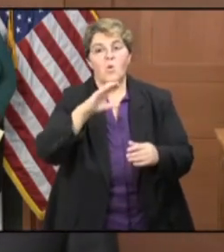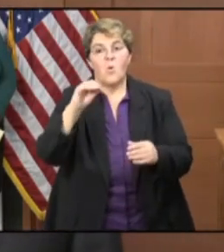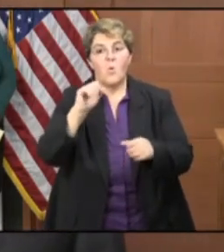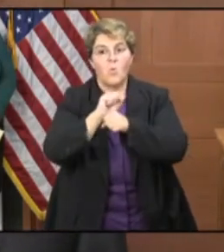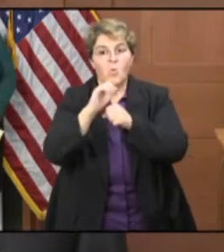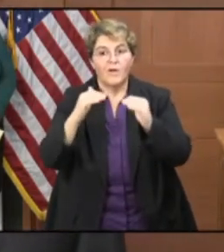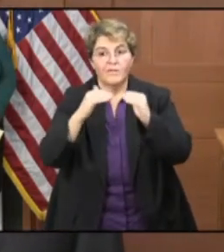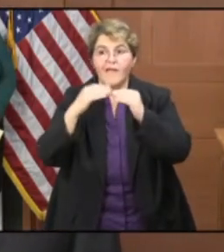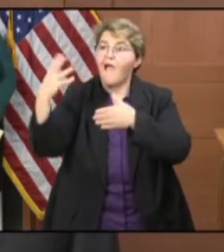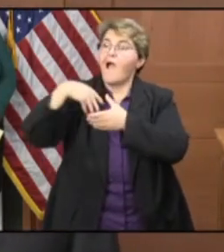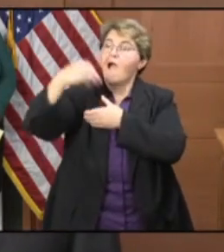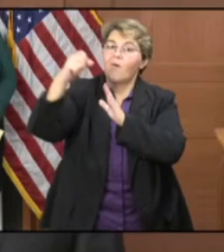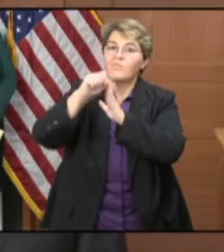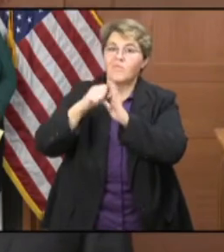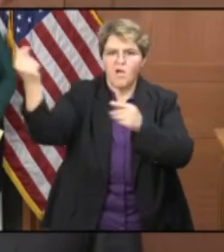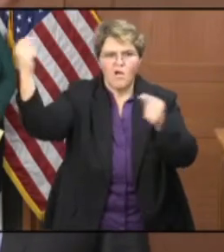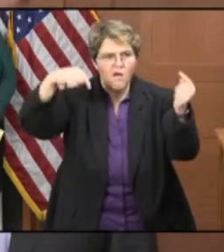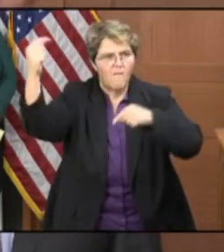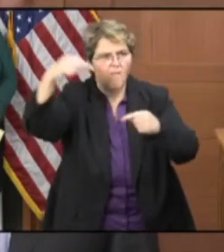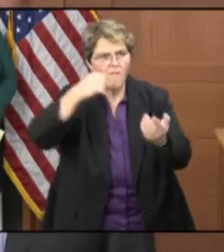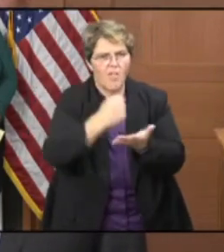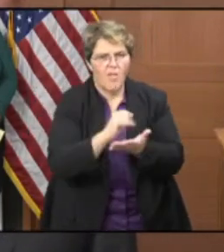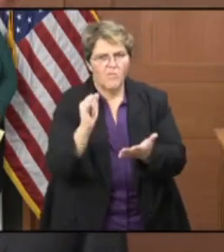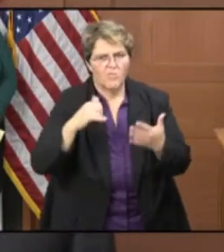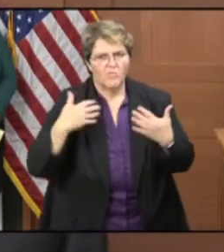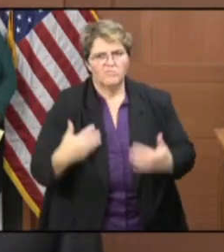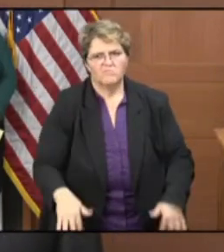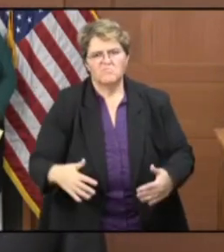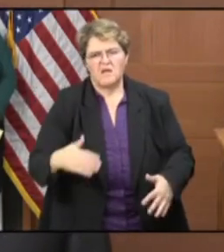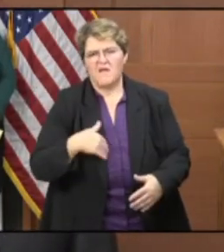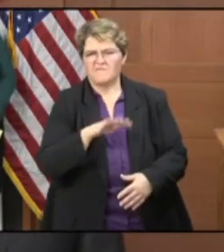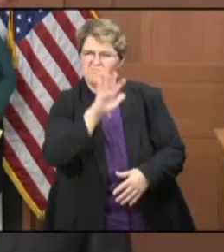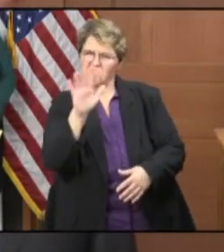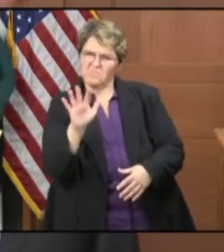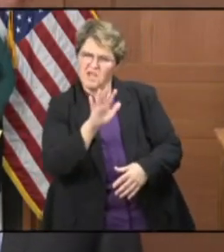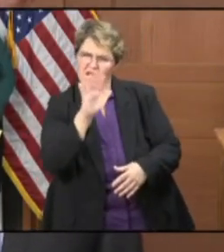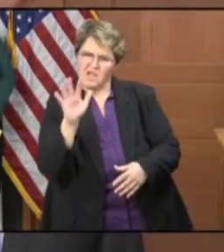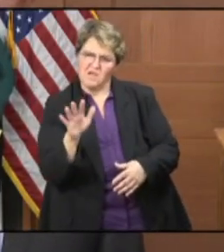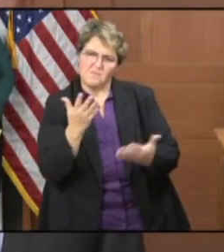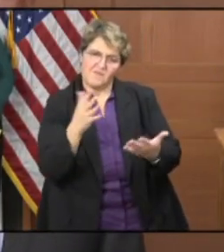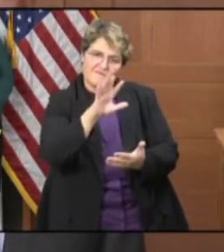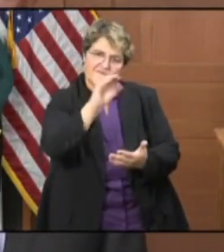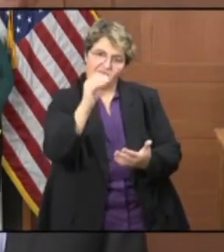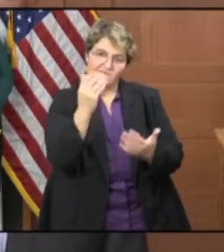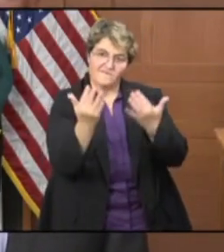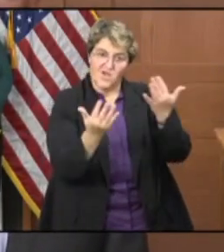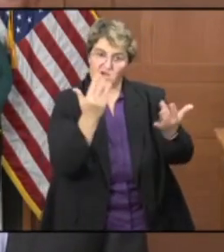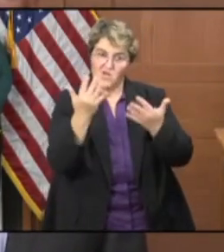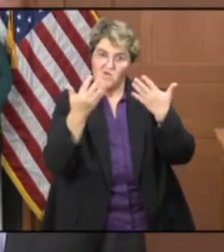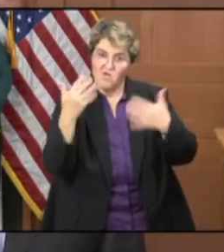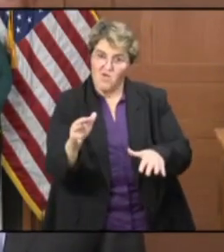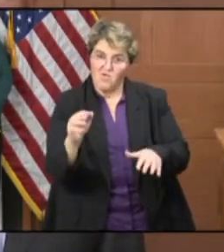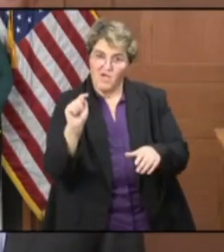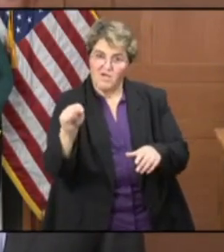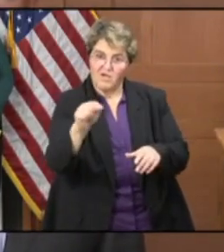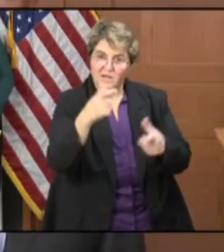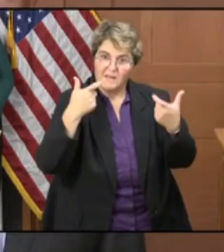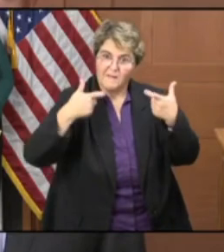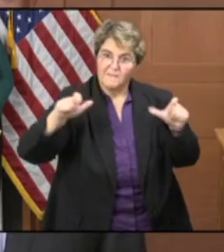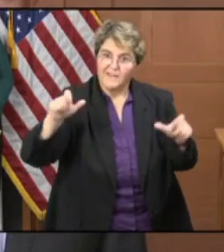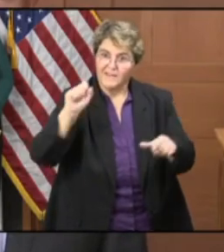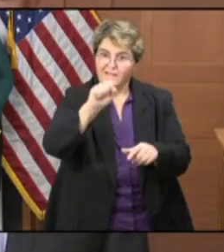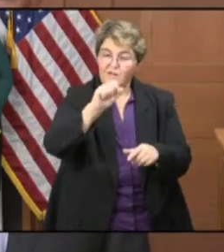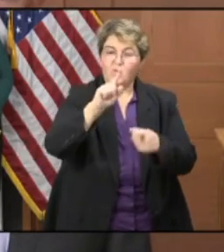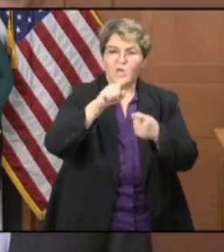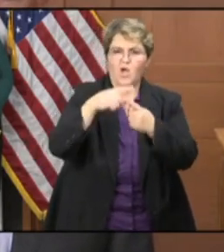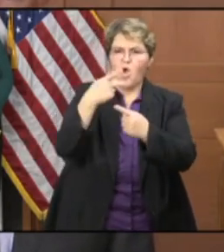We have currently roughly 50 fires that we're tracking around the state. The largest, of course, is the Hawthorne fire in